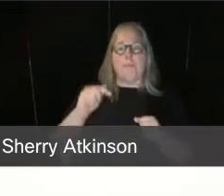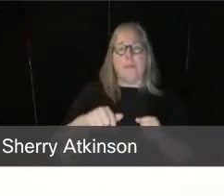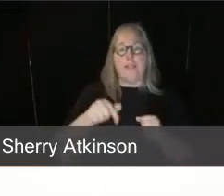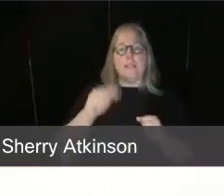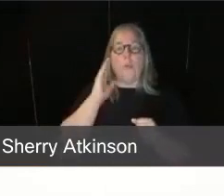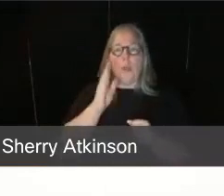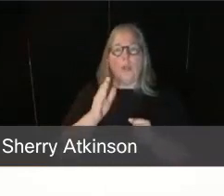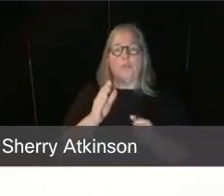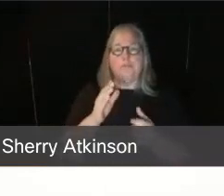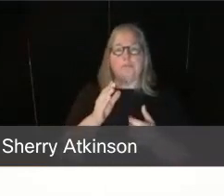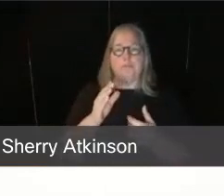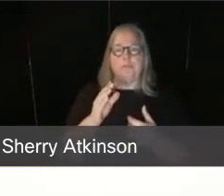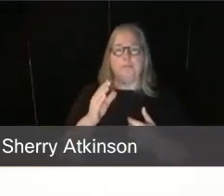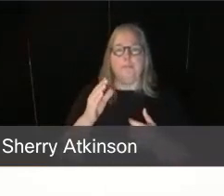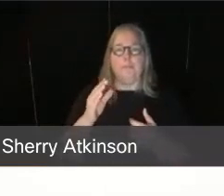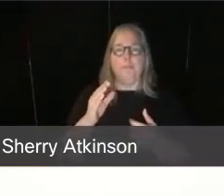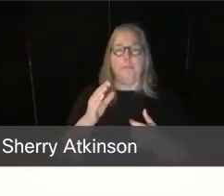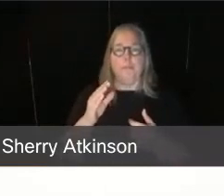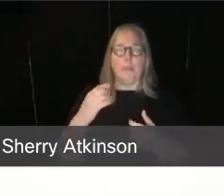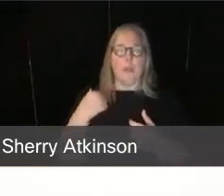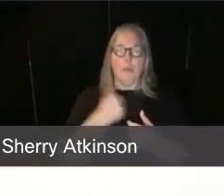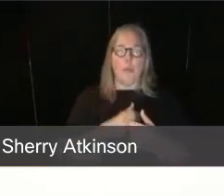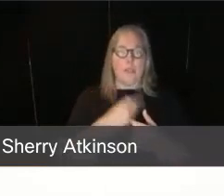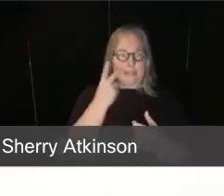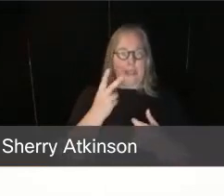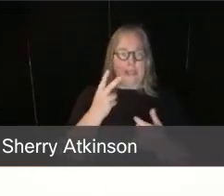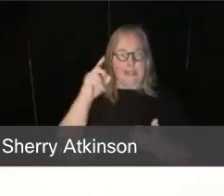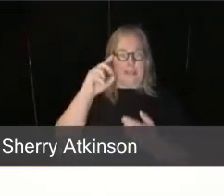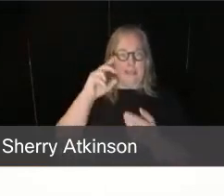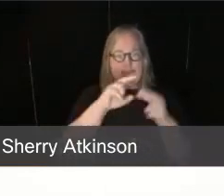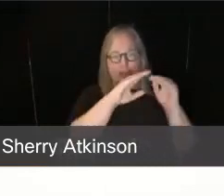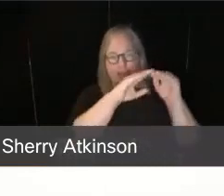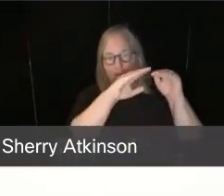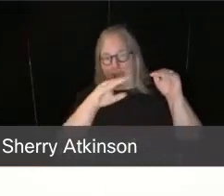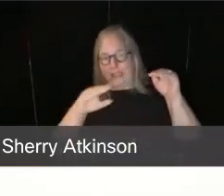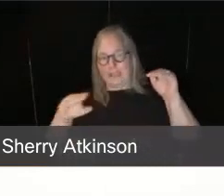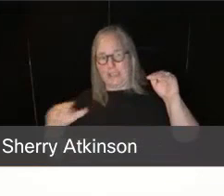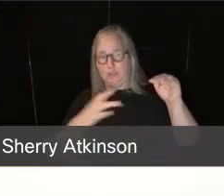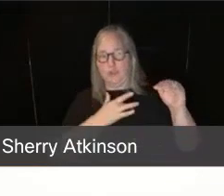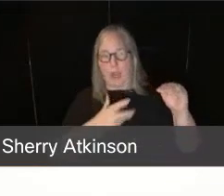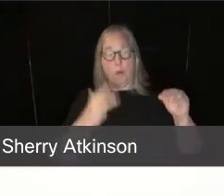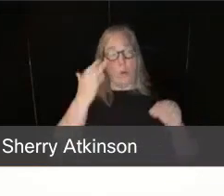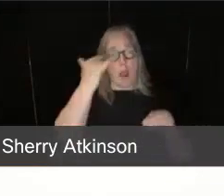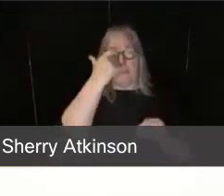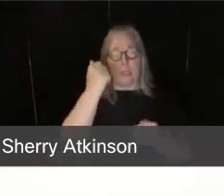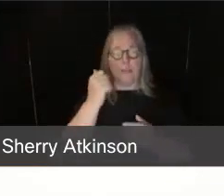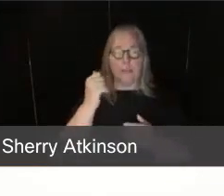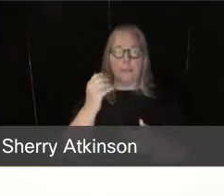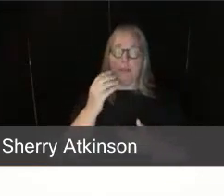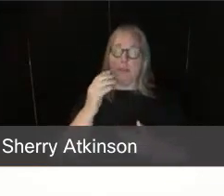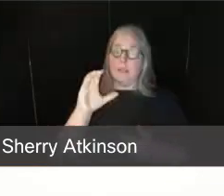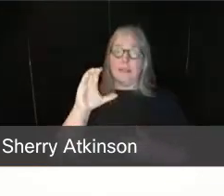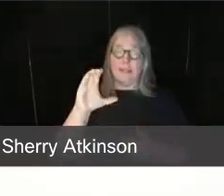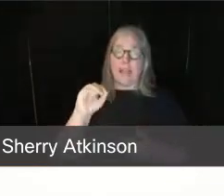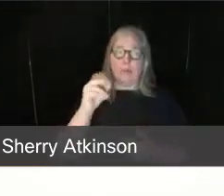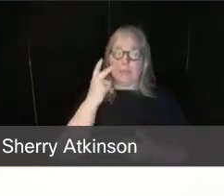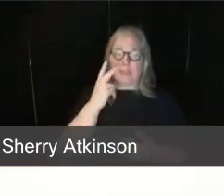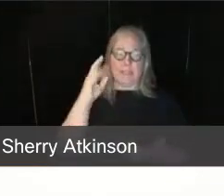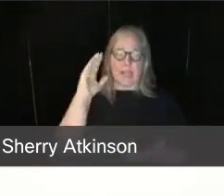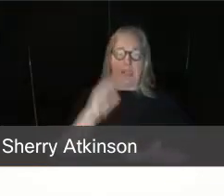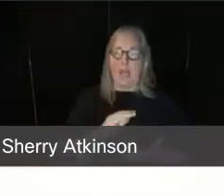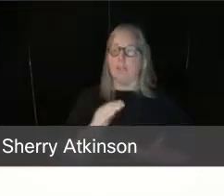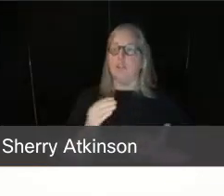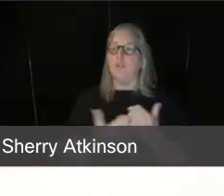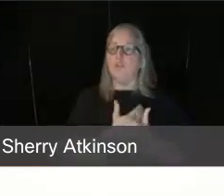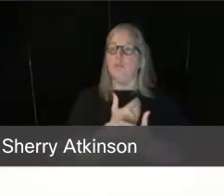are seeing a decreasing trend, partly because the county is seeing less new development, both